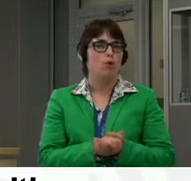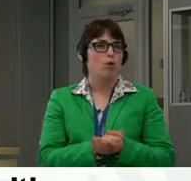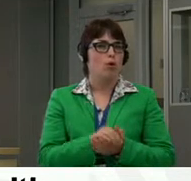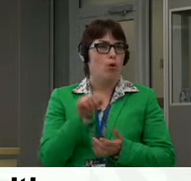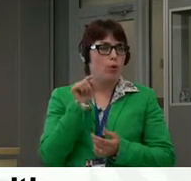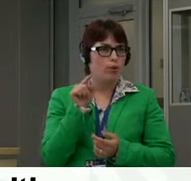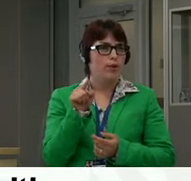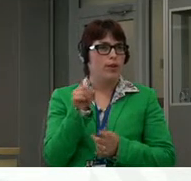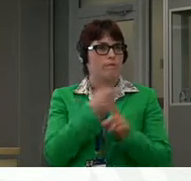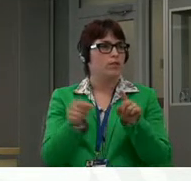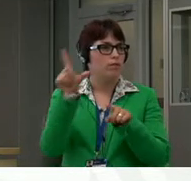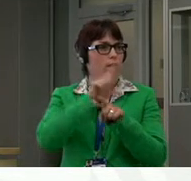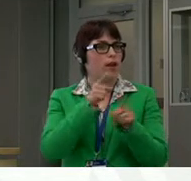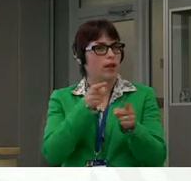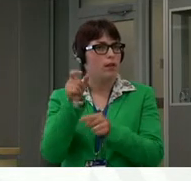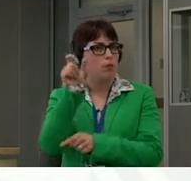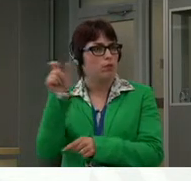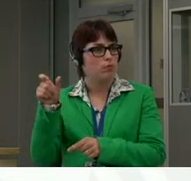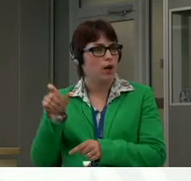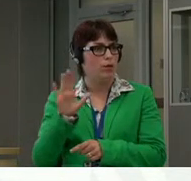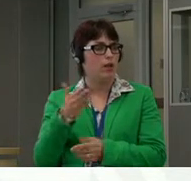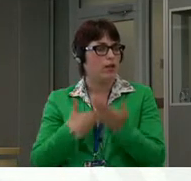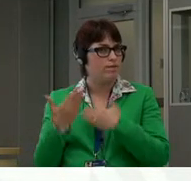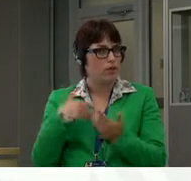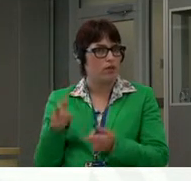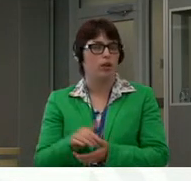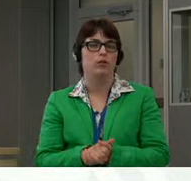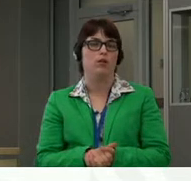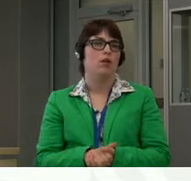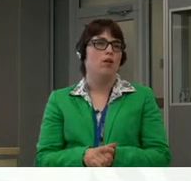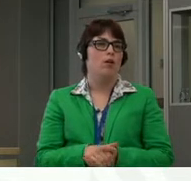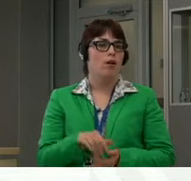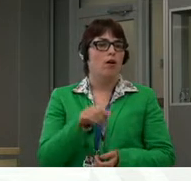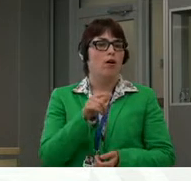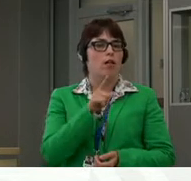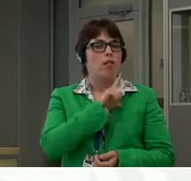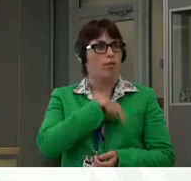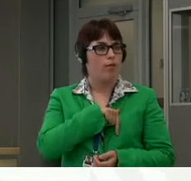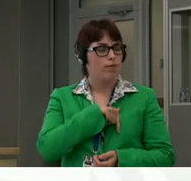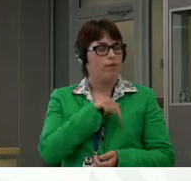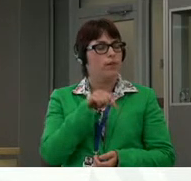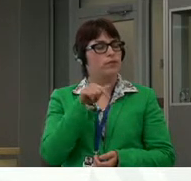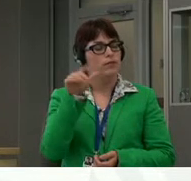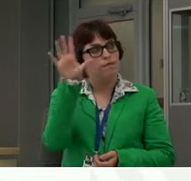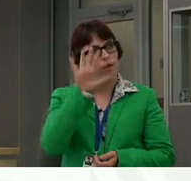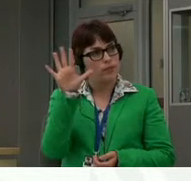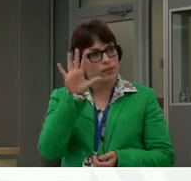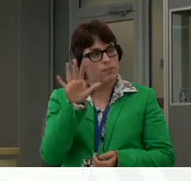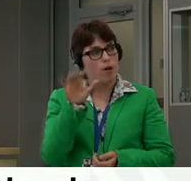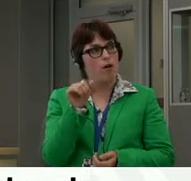The Latvian government shows its vision in hosting